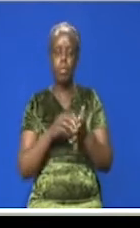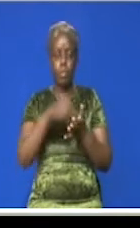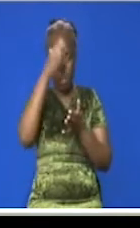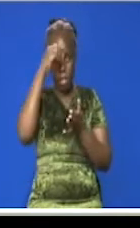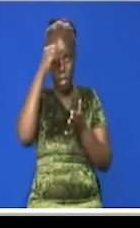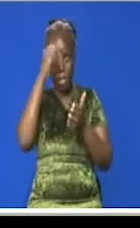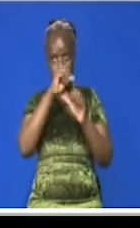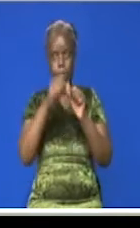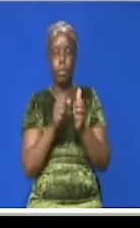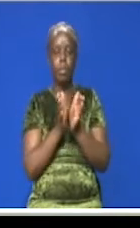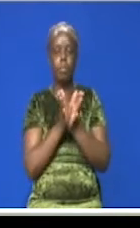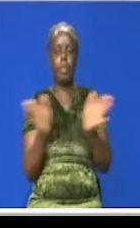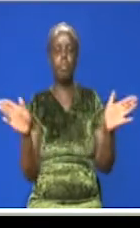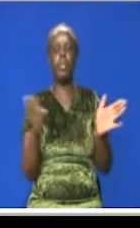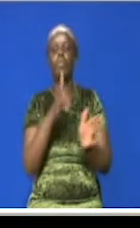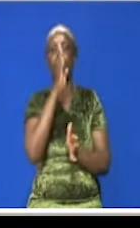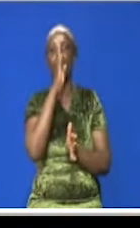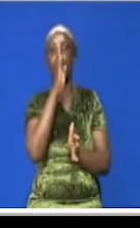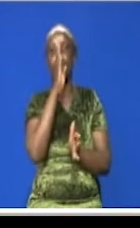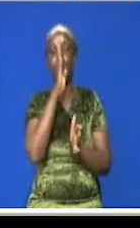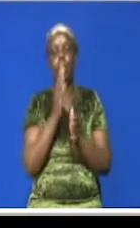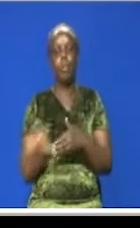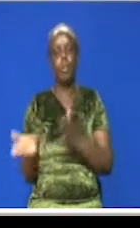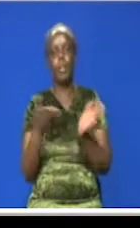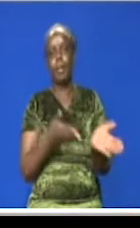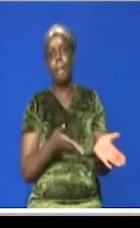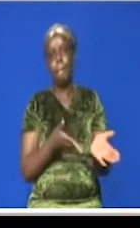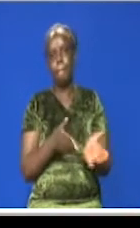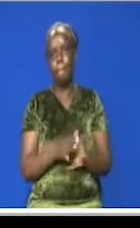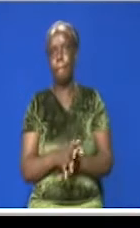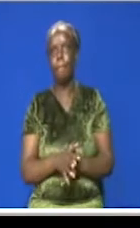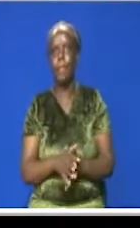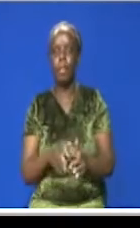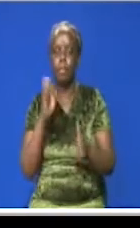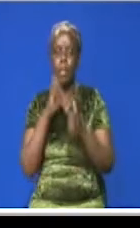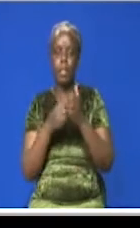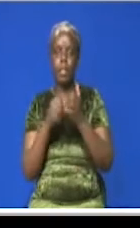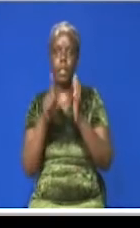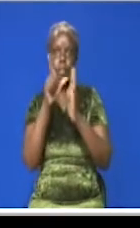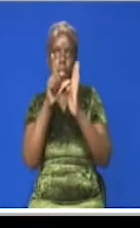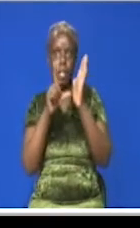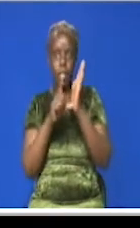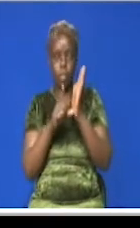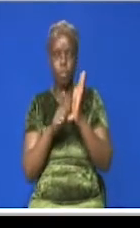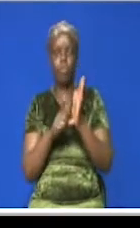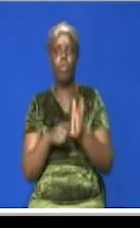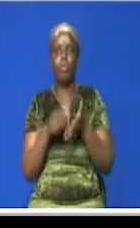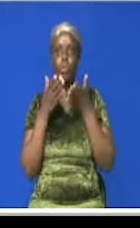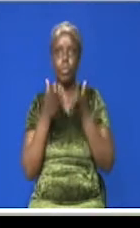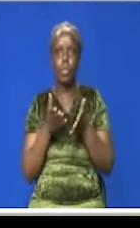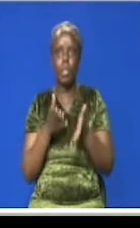at public debt. Welcome. By the end of the